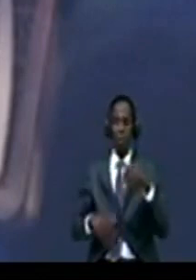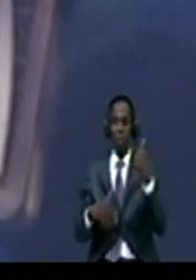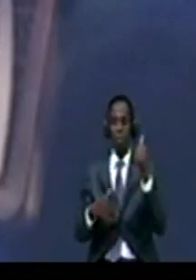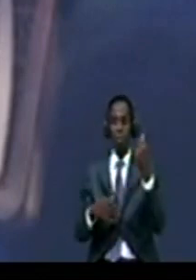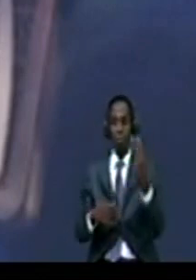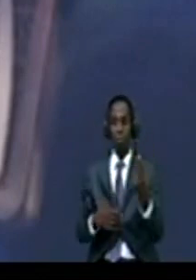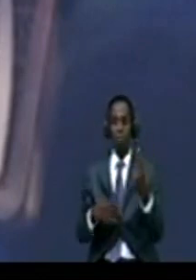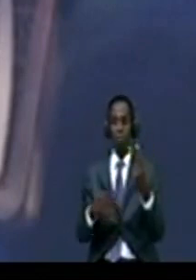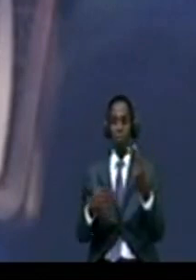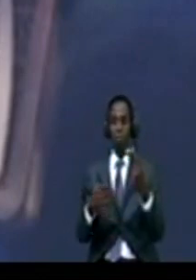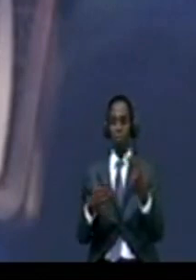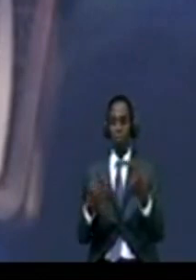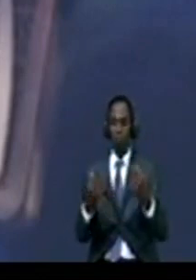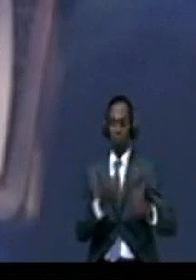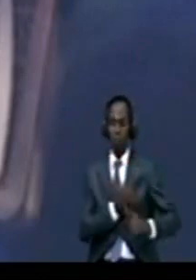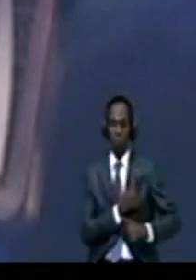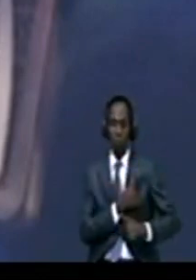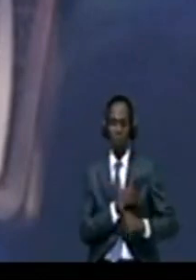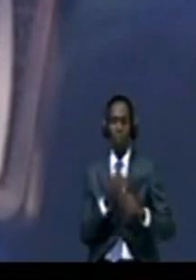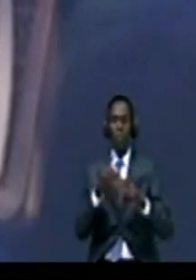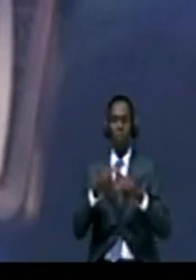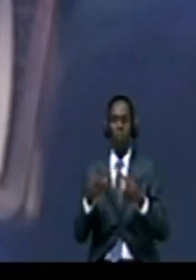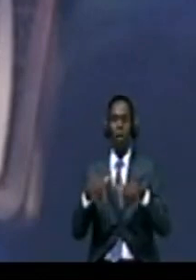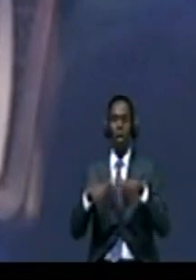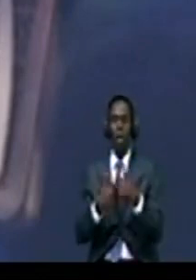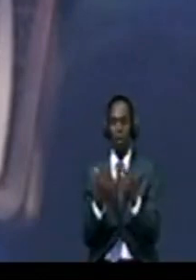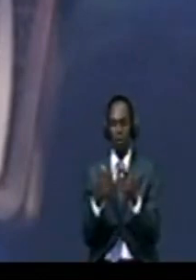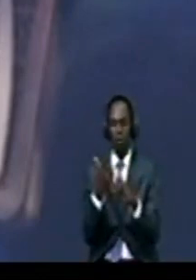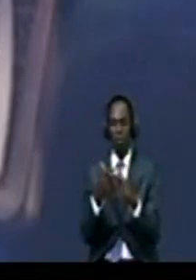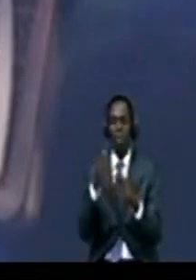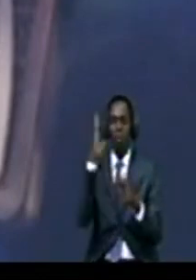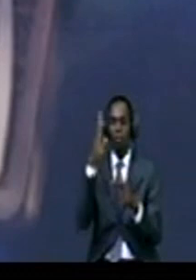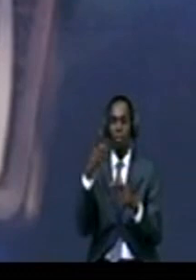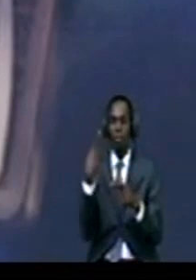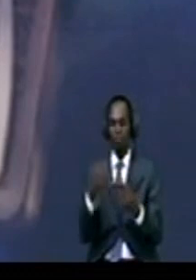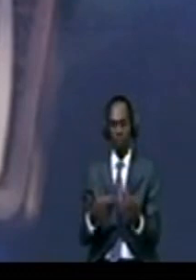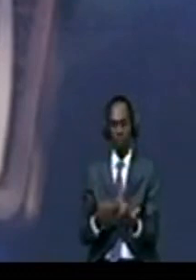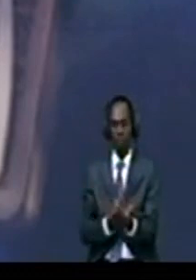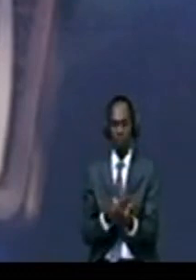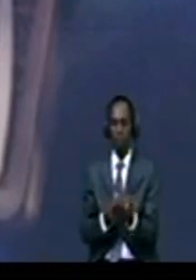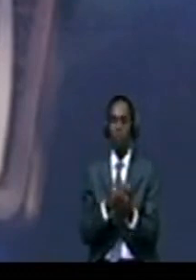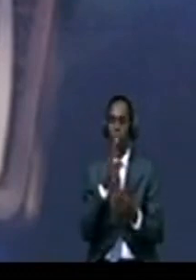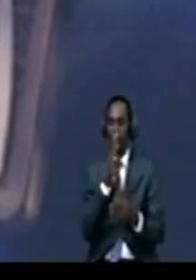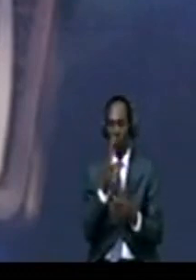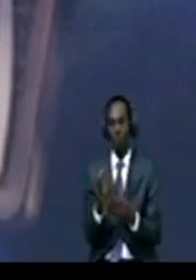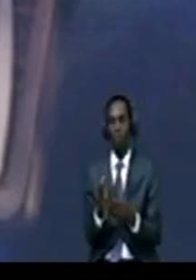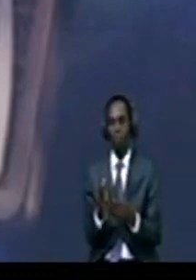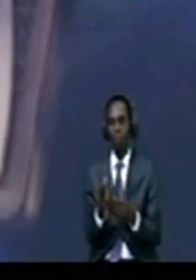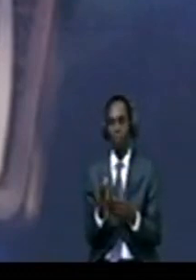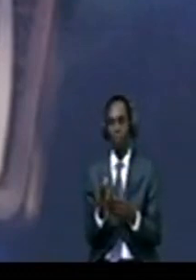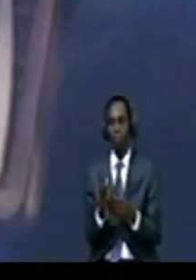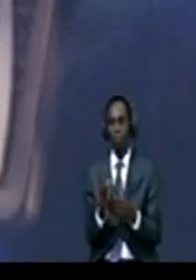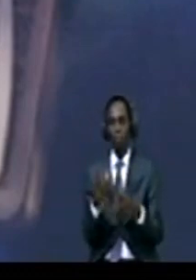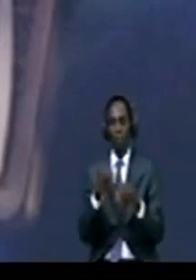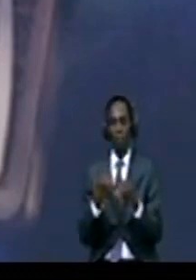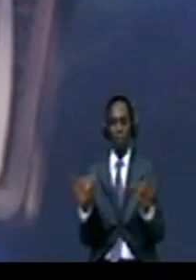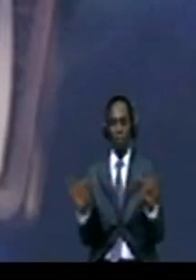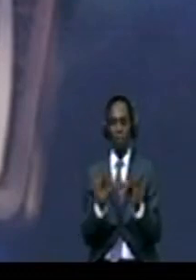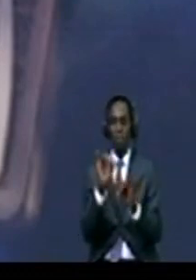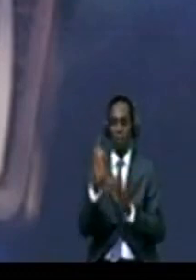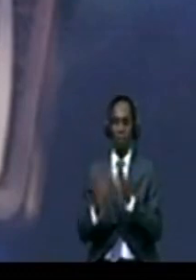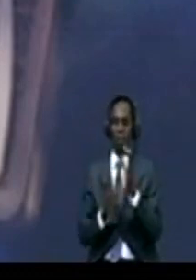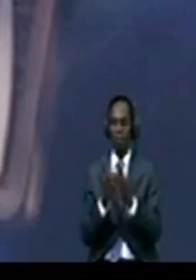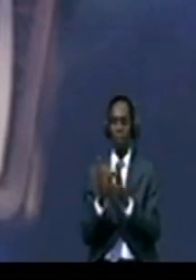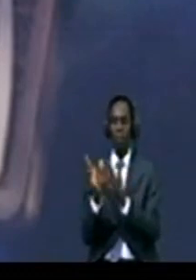angels? But how then shall the scriptures be fulfilled, that thus it must be? In that same hour said Jesus